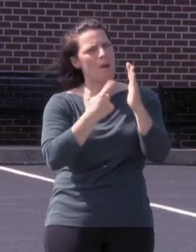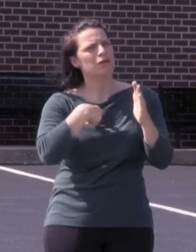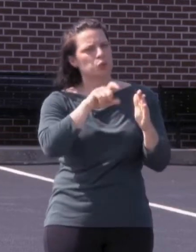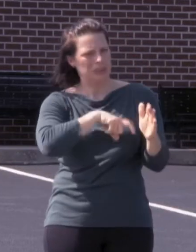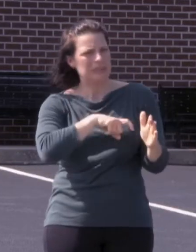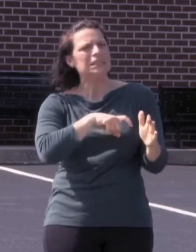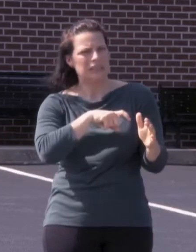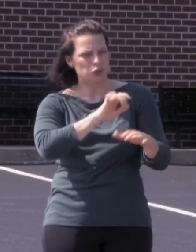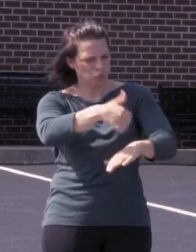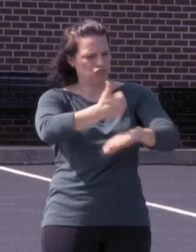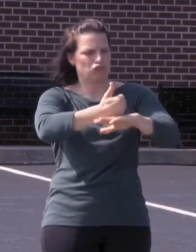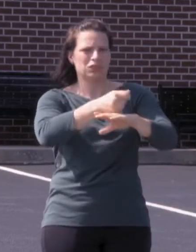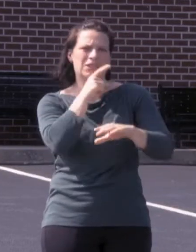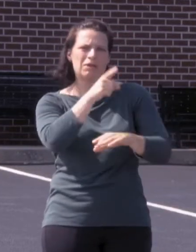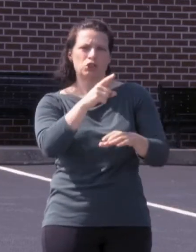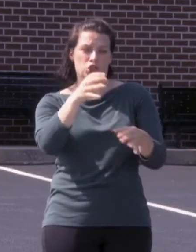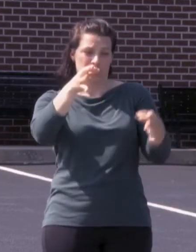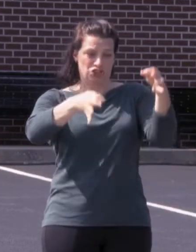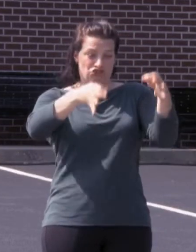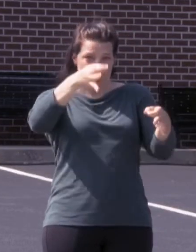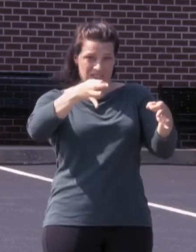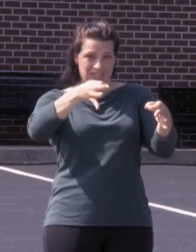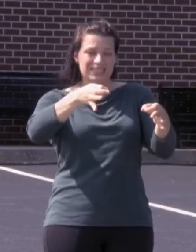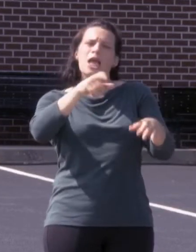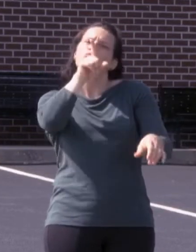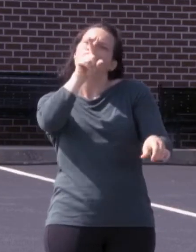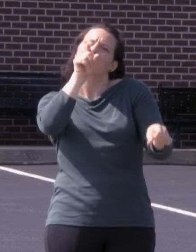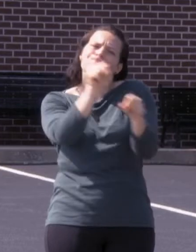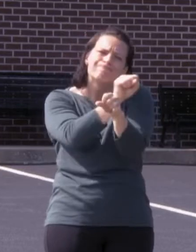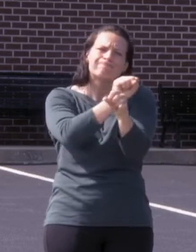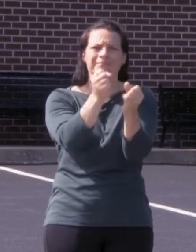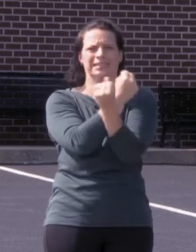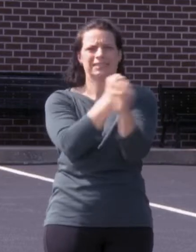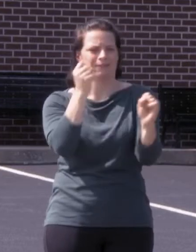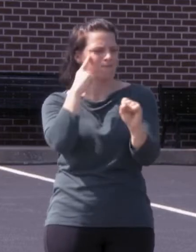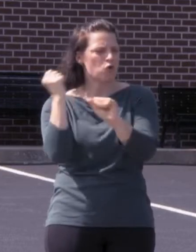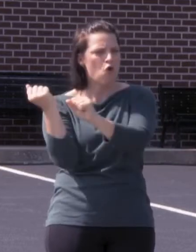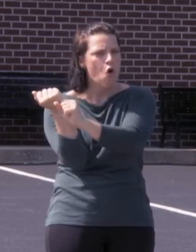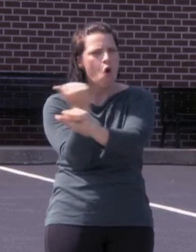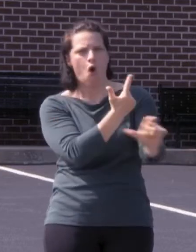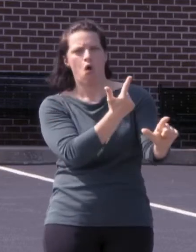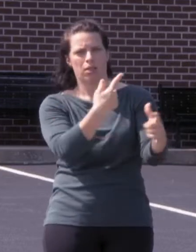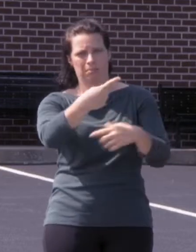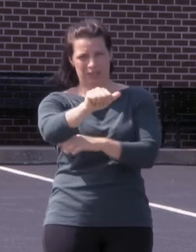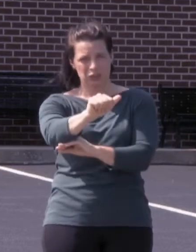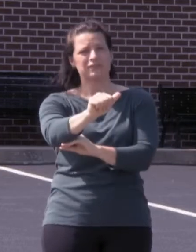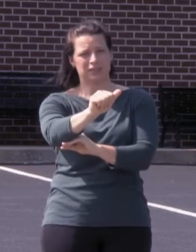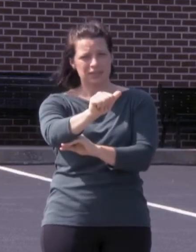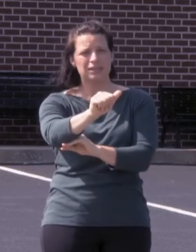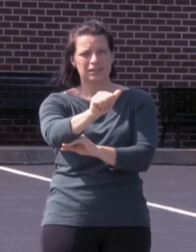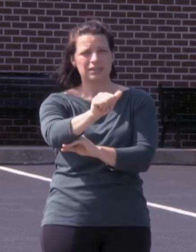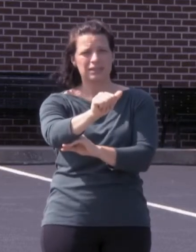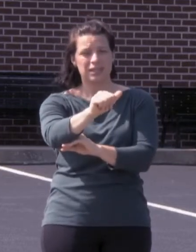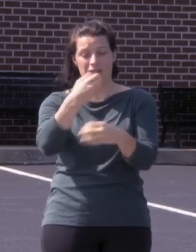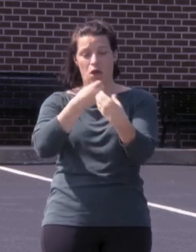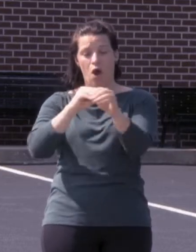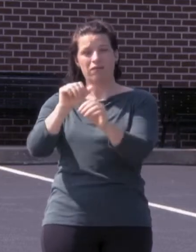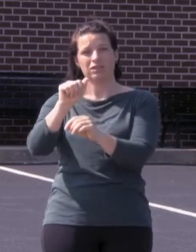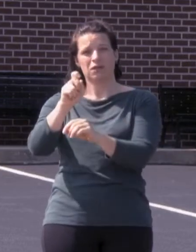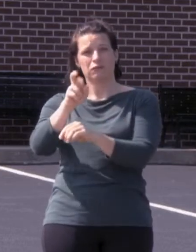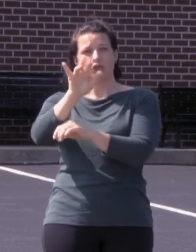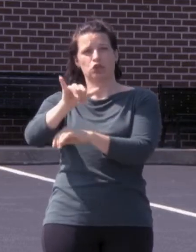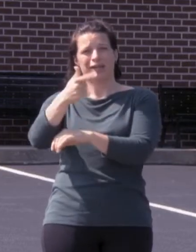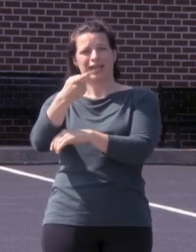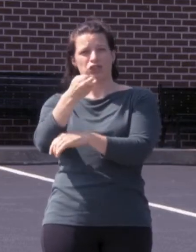to ensure justice and real safety for all Pennsylvanians. In the Office of Attorney General,